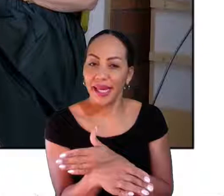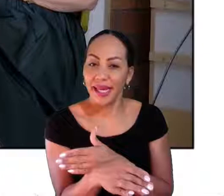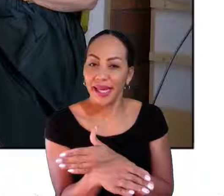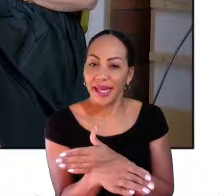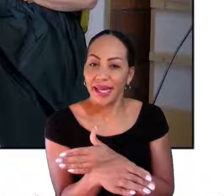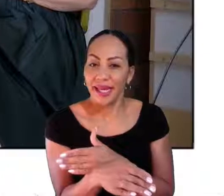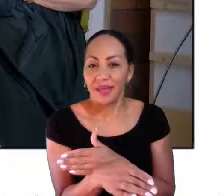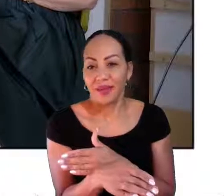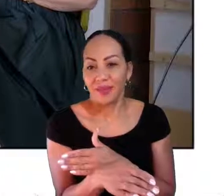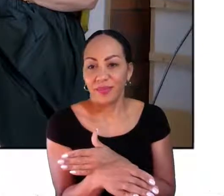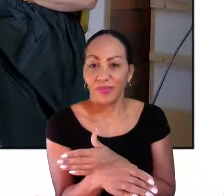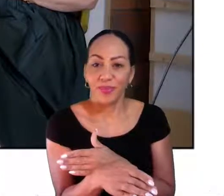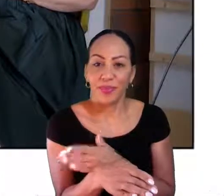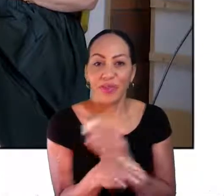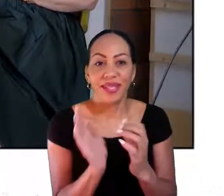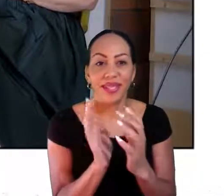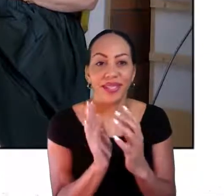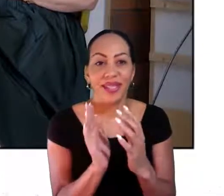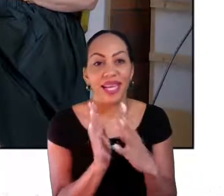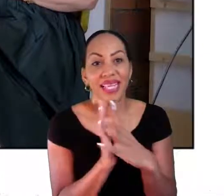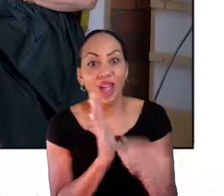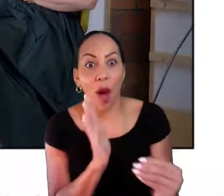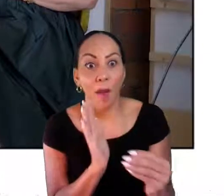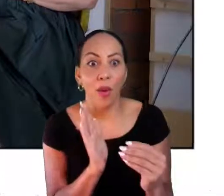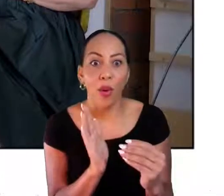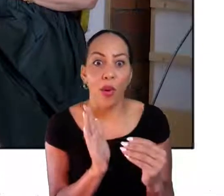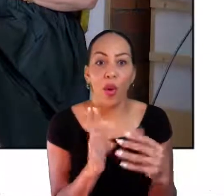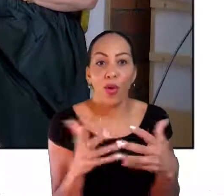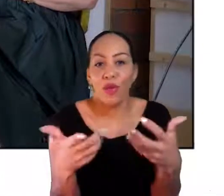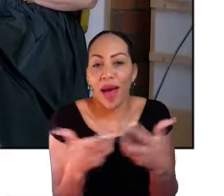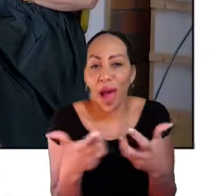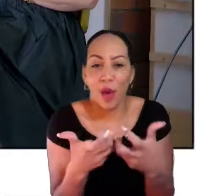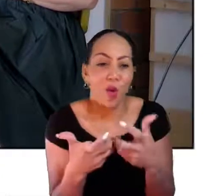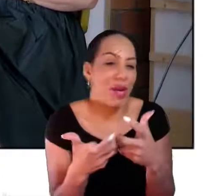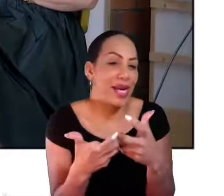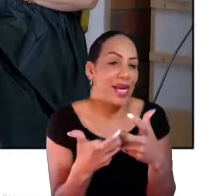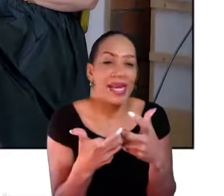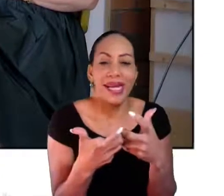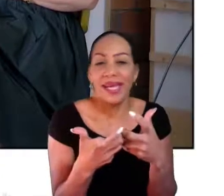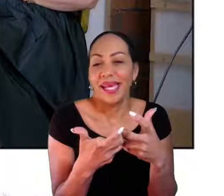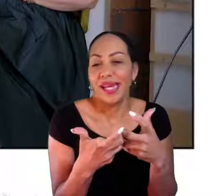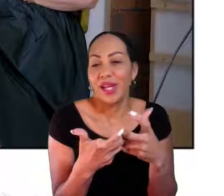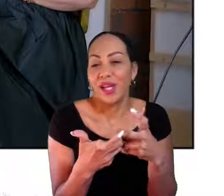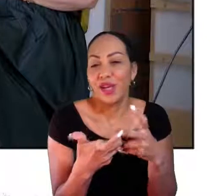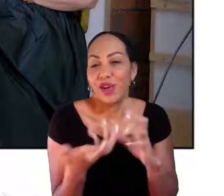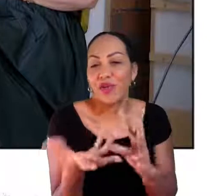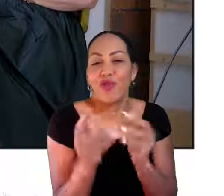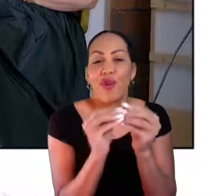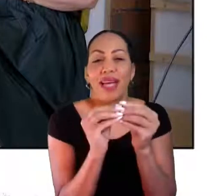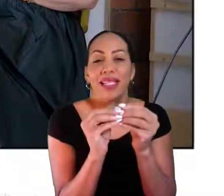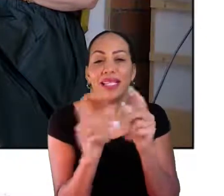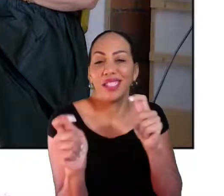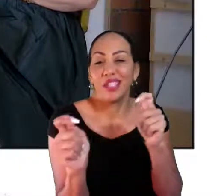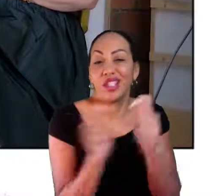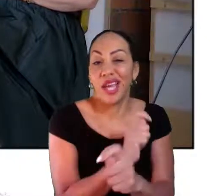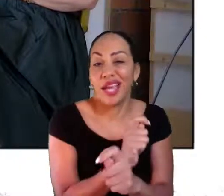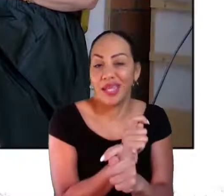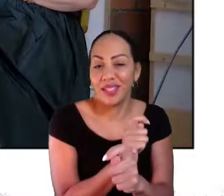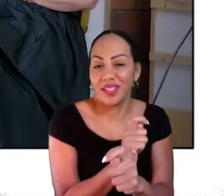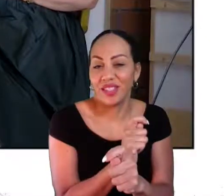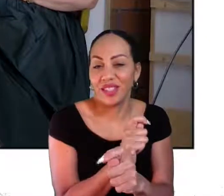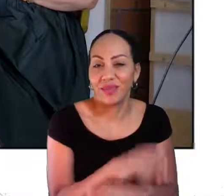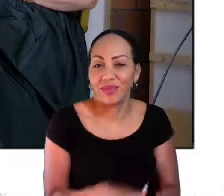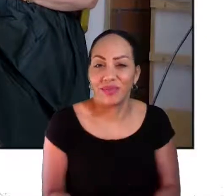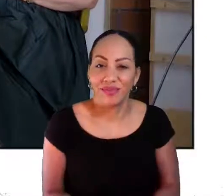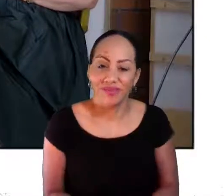apply our resources as long as we keep who we're trying to do things for at the heart of what we're trying to do, and keep interrogating, questioning that, which is a lovely